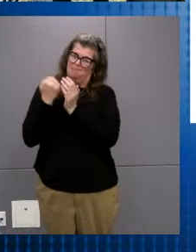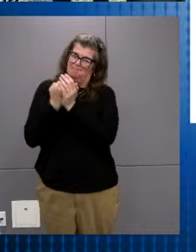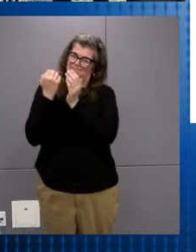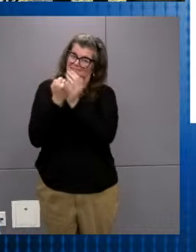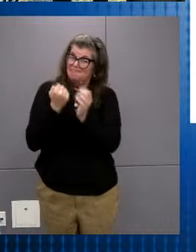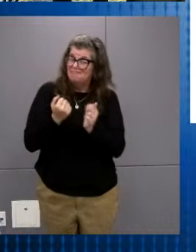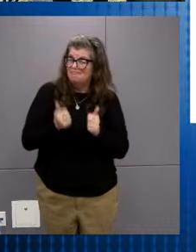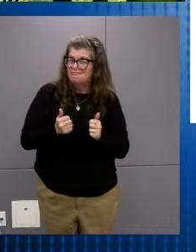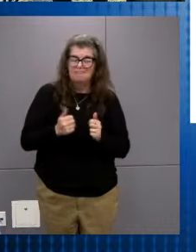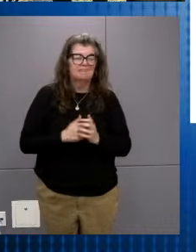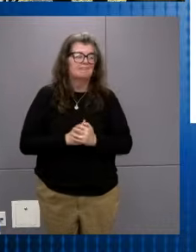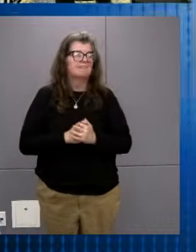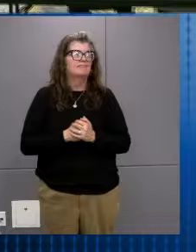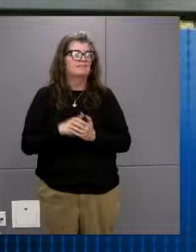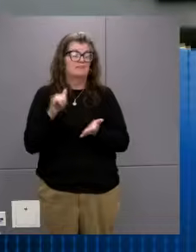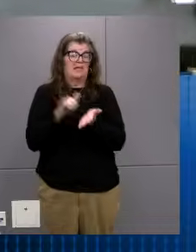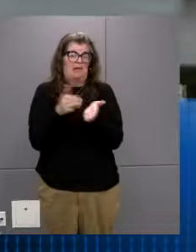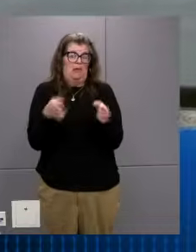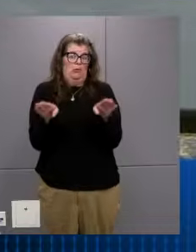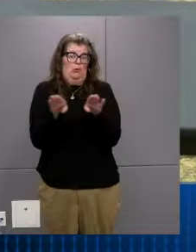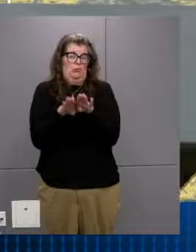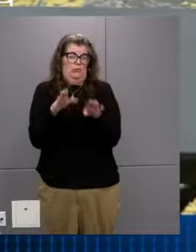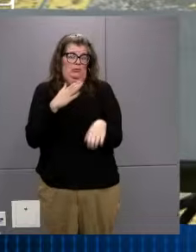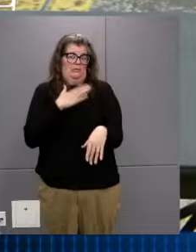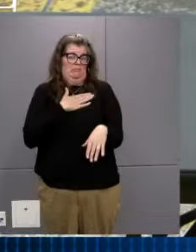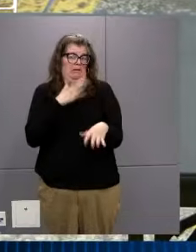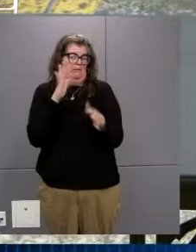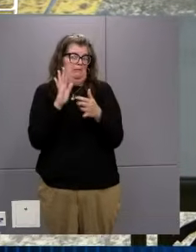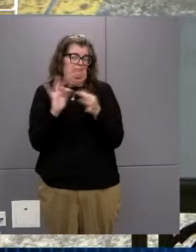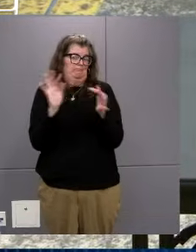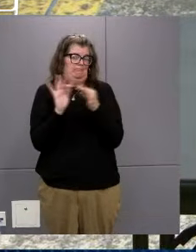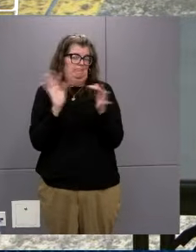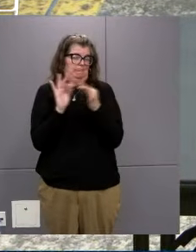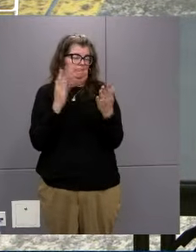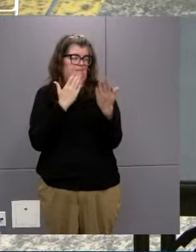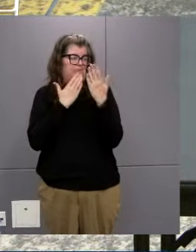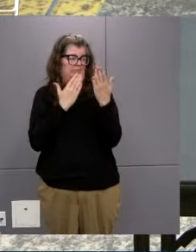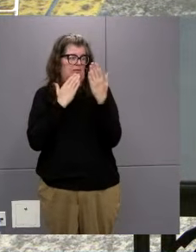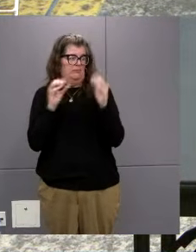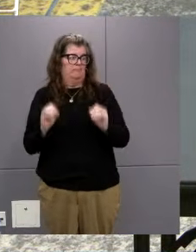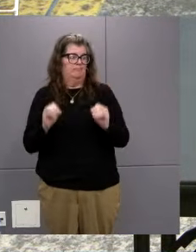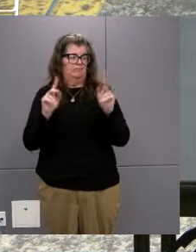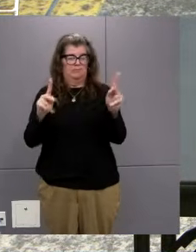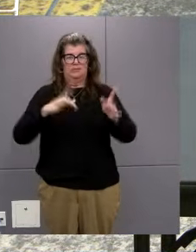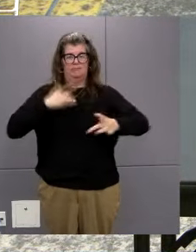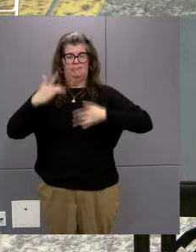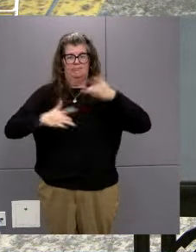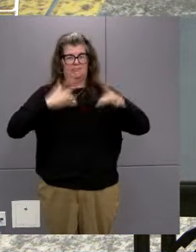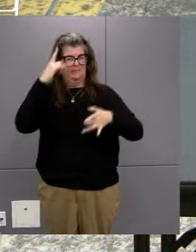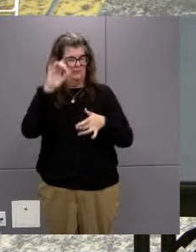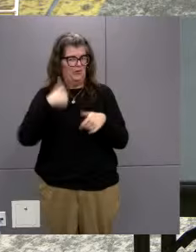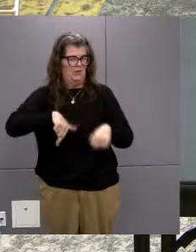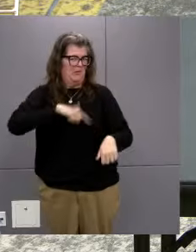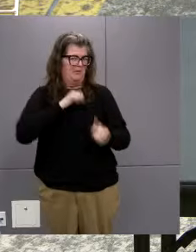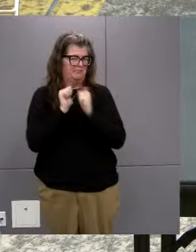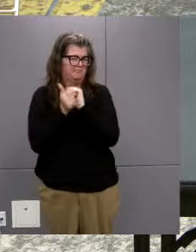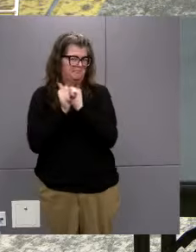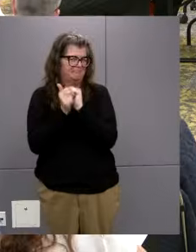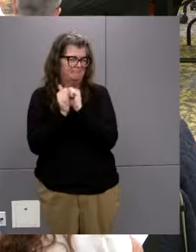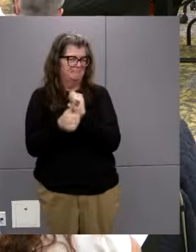So that concludes the update, and thank you for the opportunity. Very exciting time in athletics.